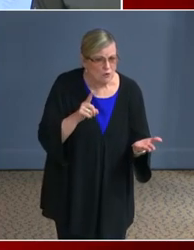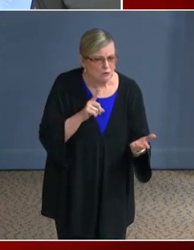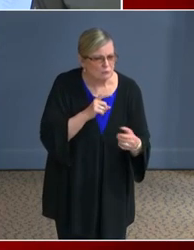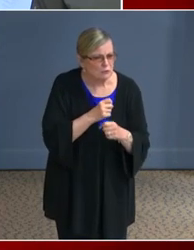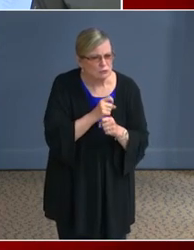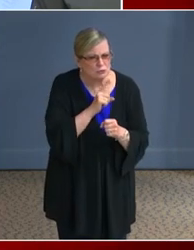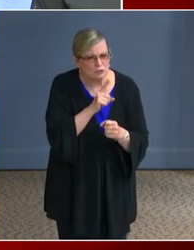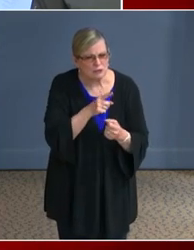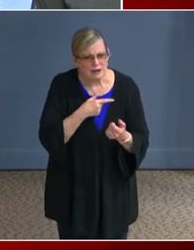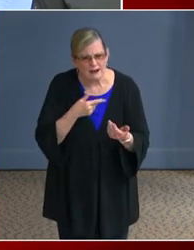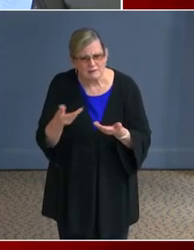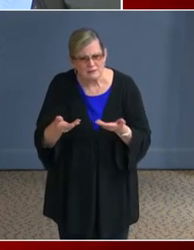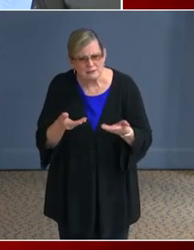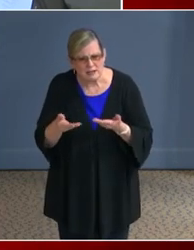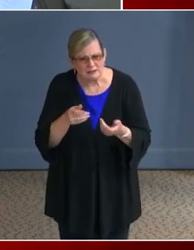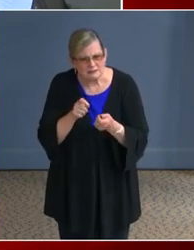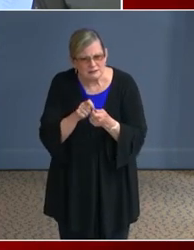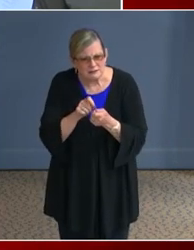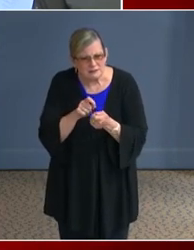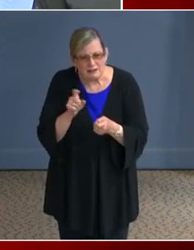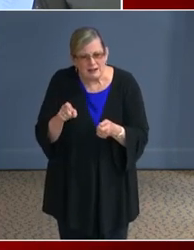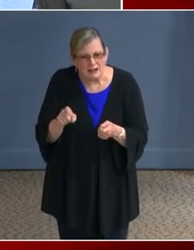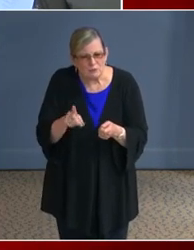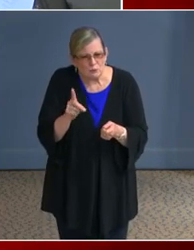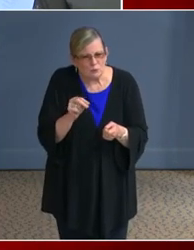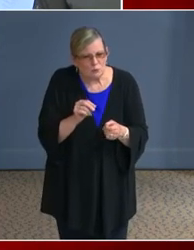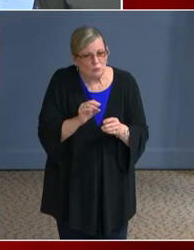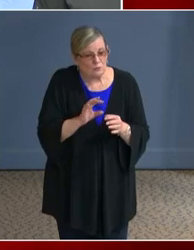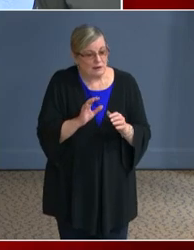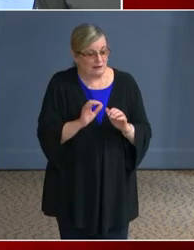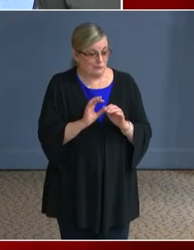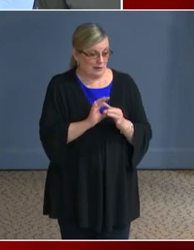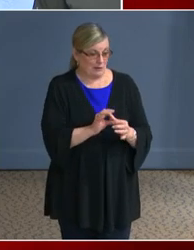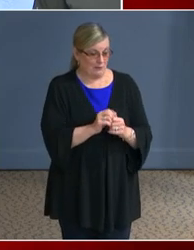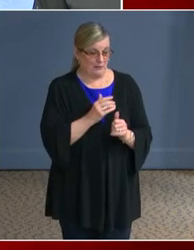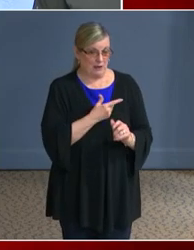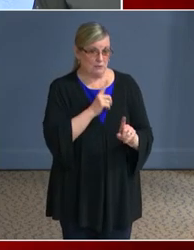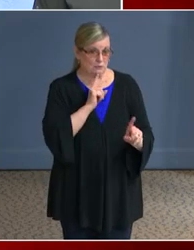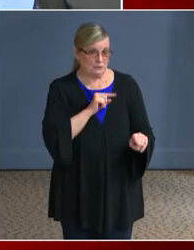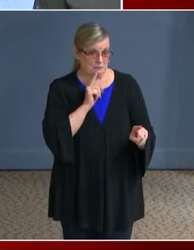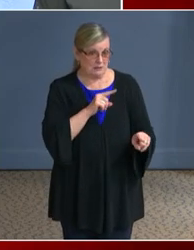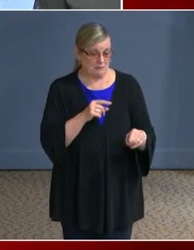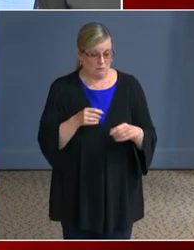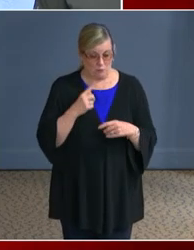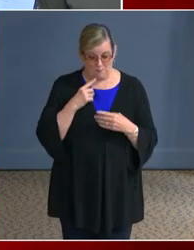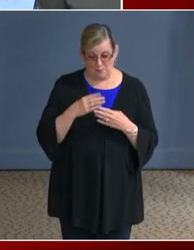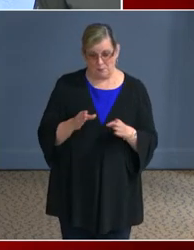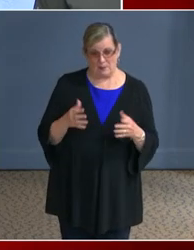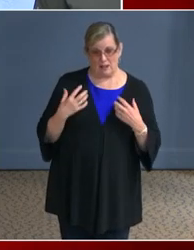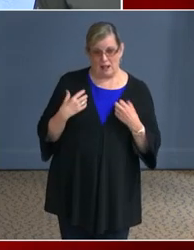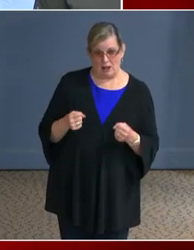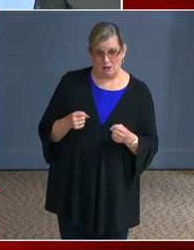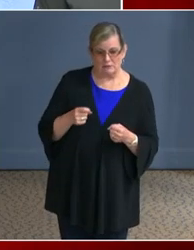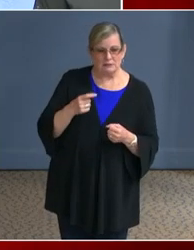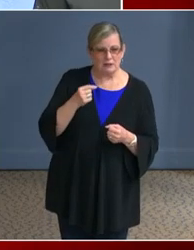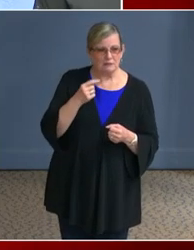hiring that we still have to do related to our response that the public health emergency allows us to do.